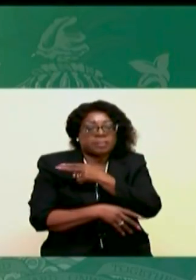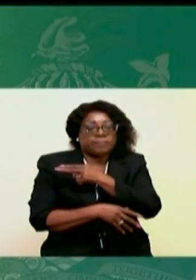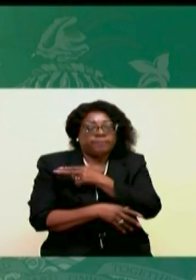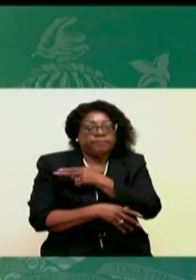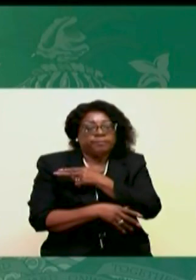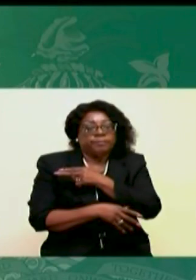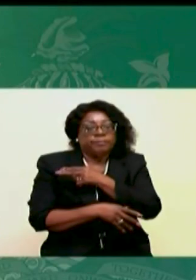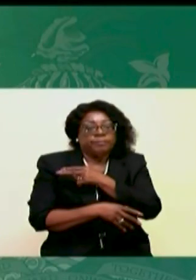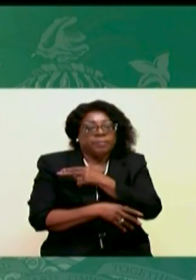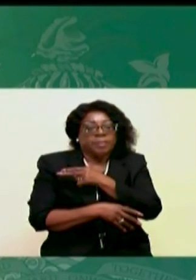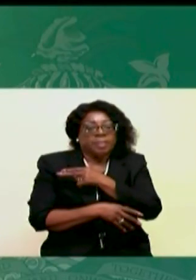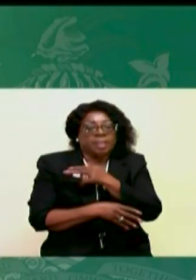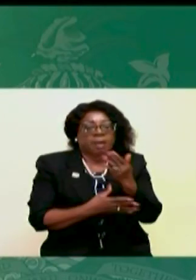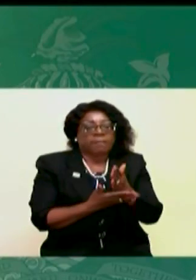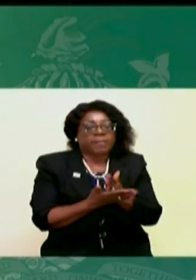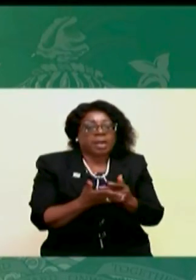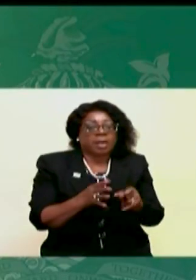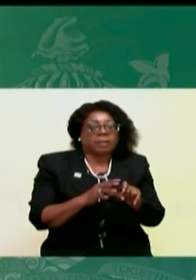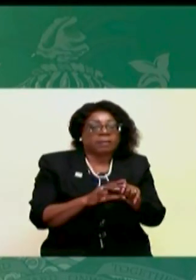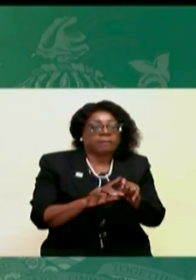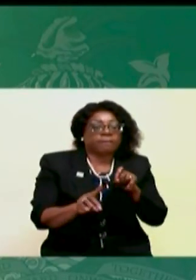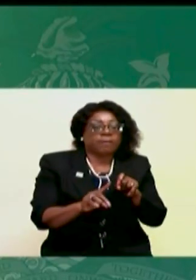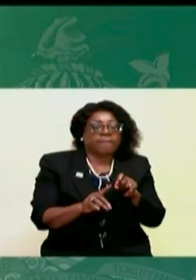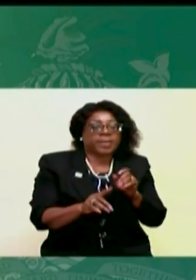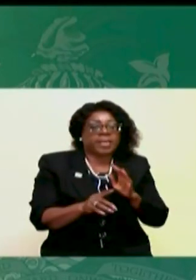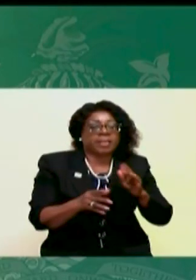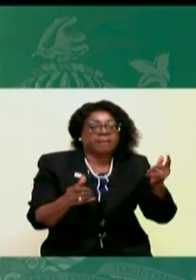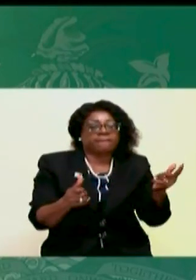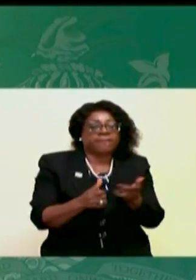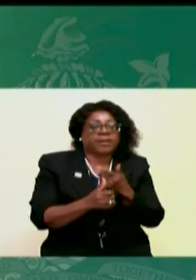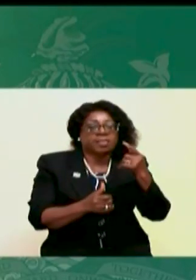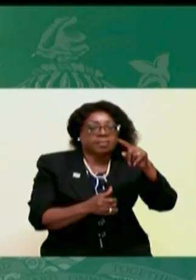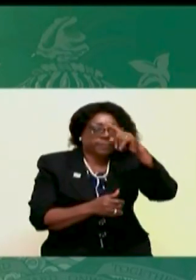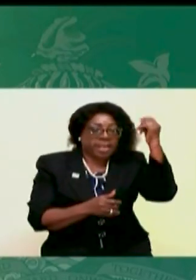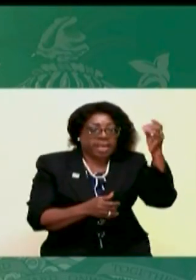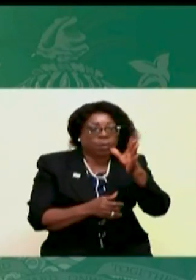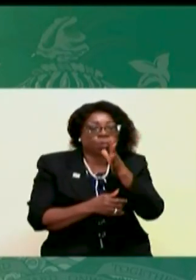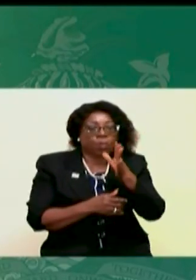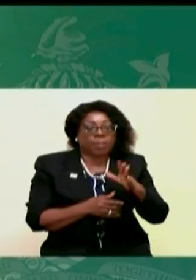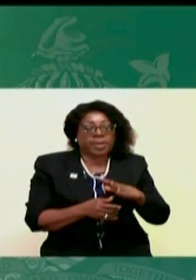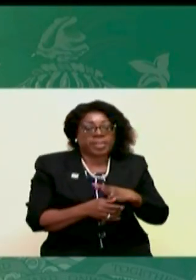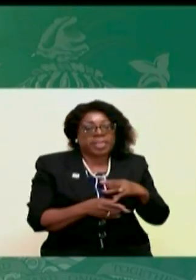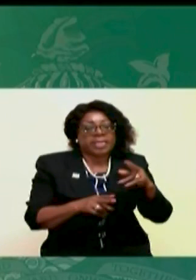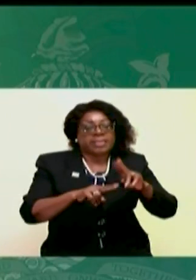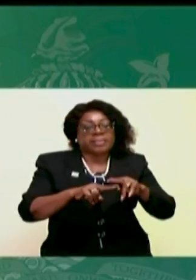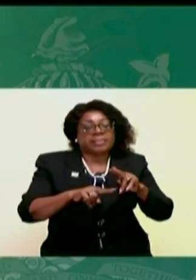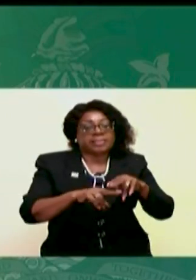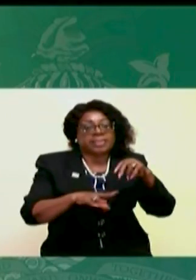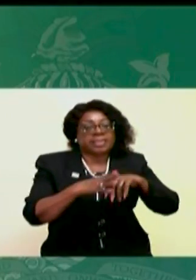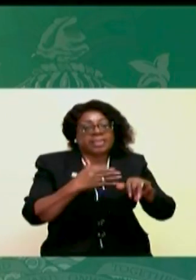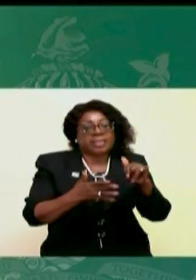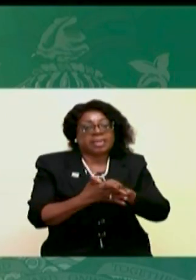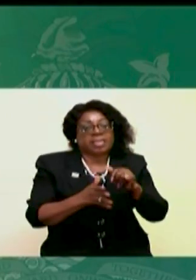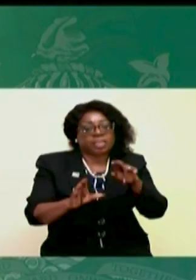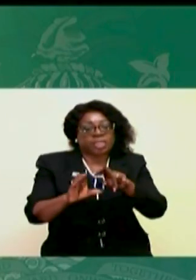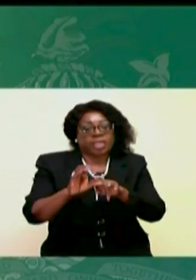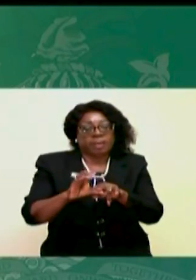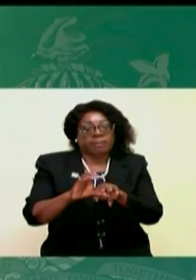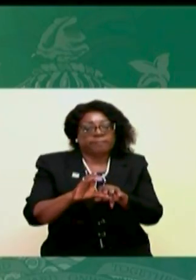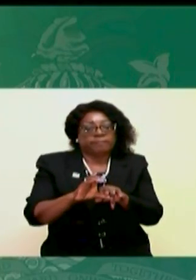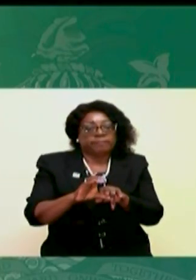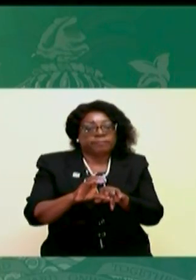Madam Speaker, apart from her being the first black woman to sit in that chair,